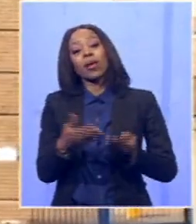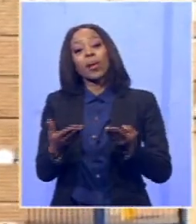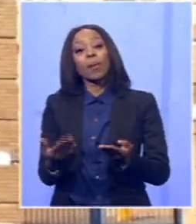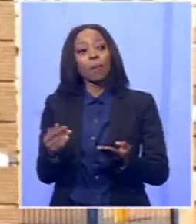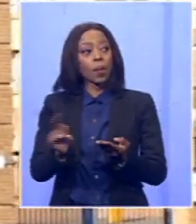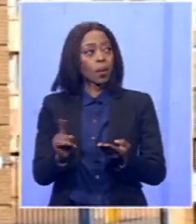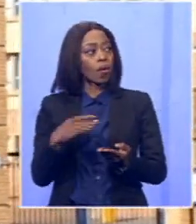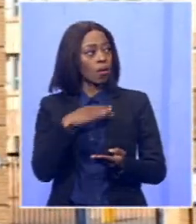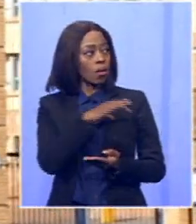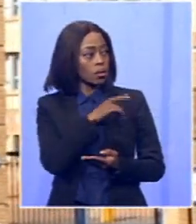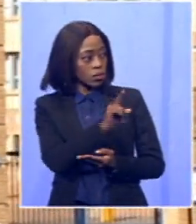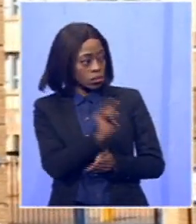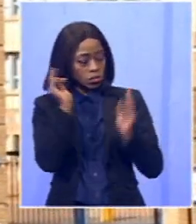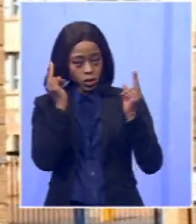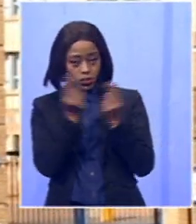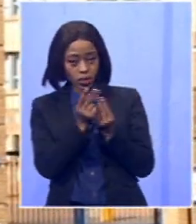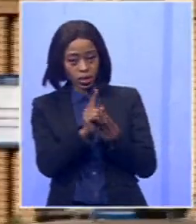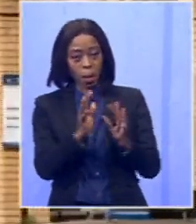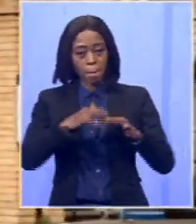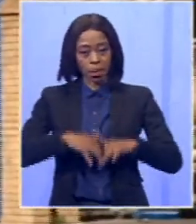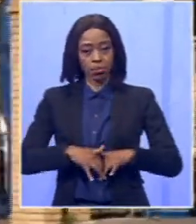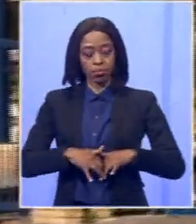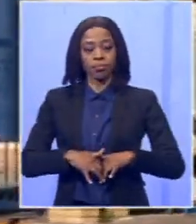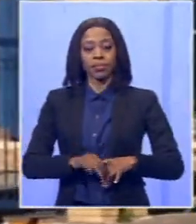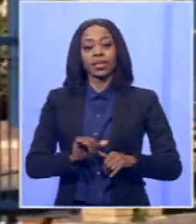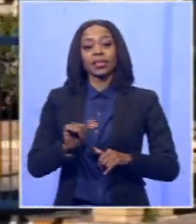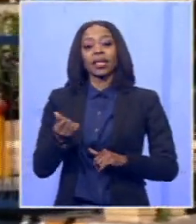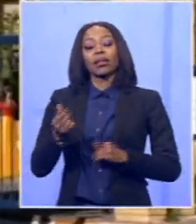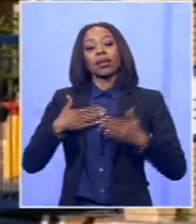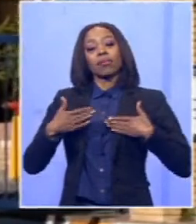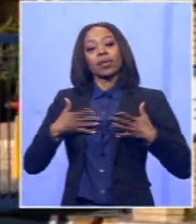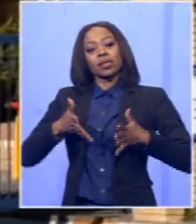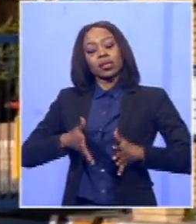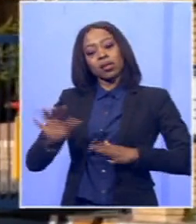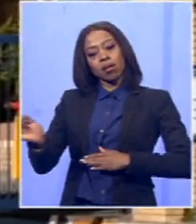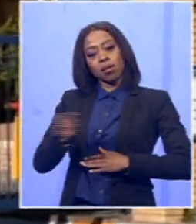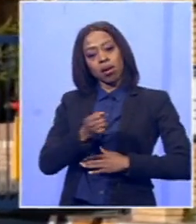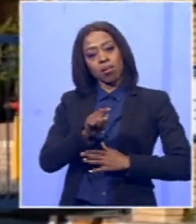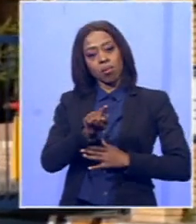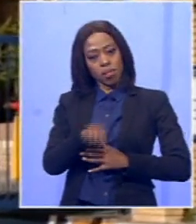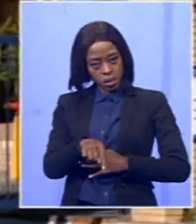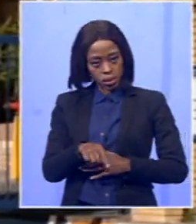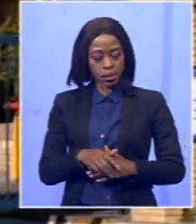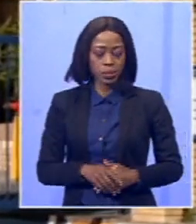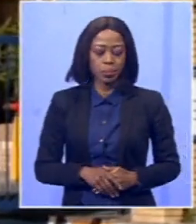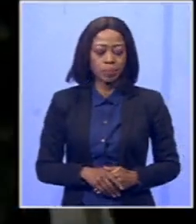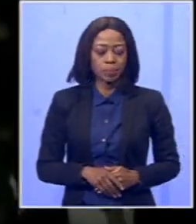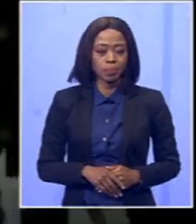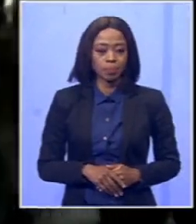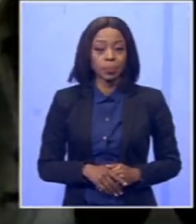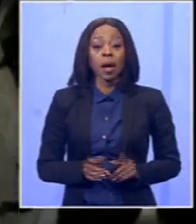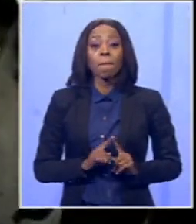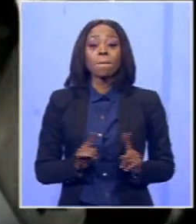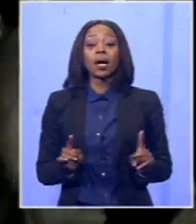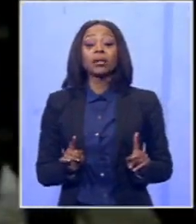that the council of the university be dissolved and the administrator be appointed, among others.